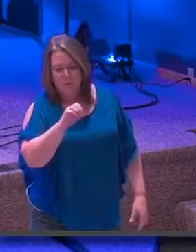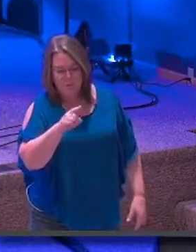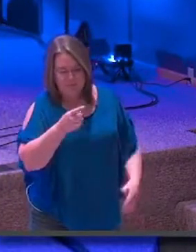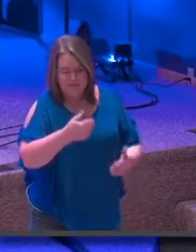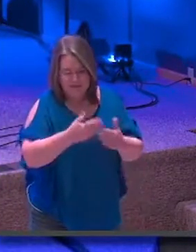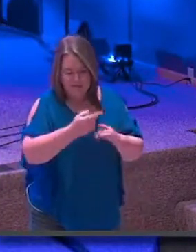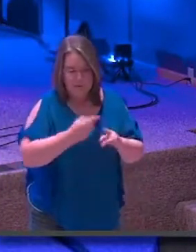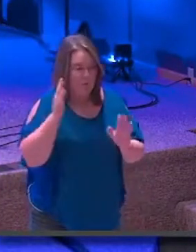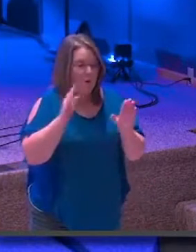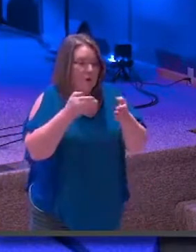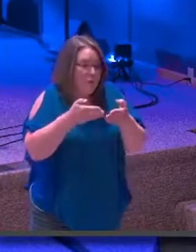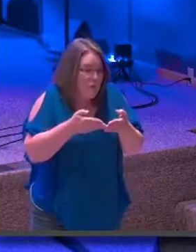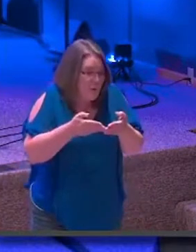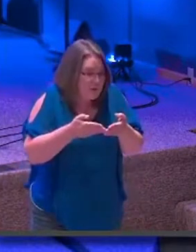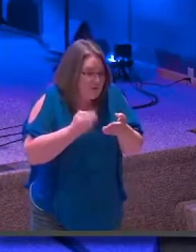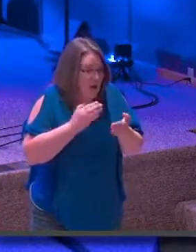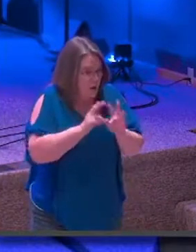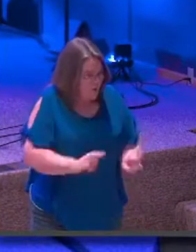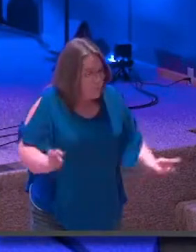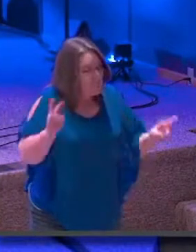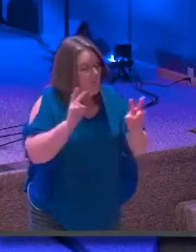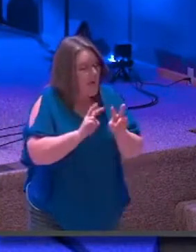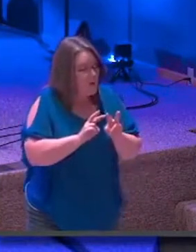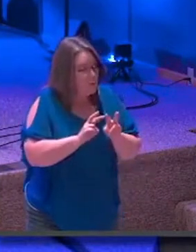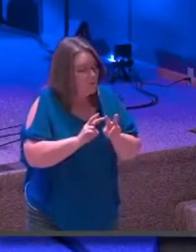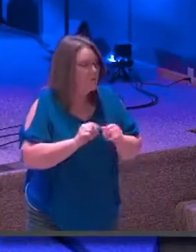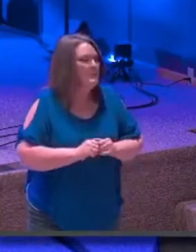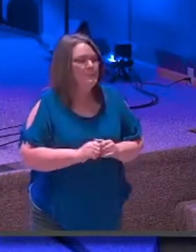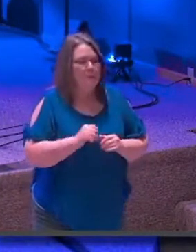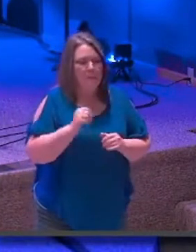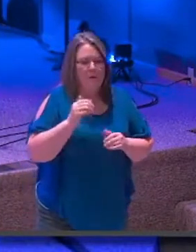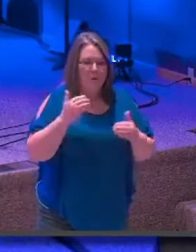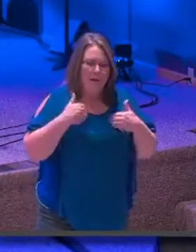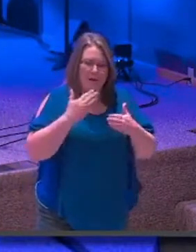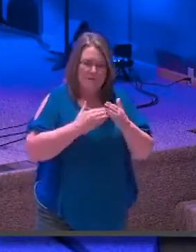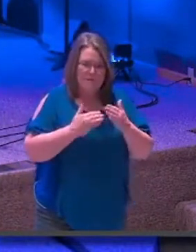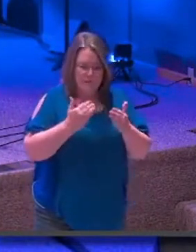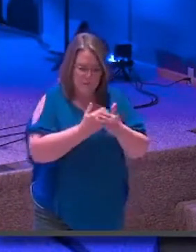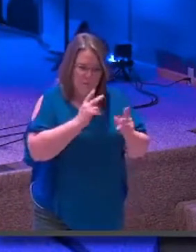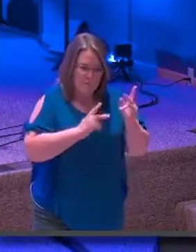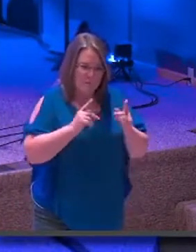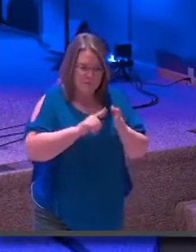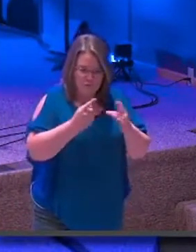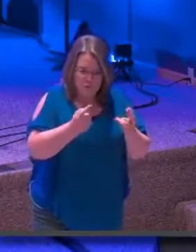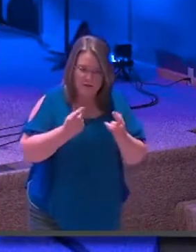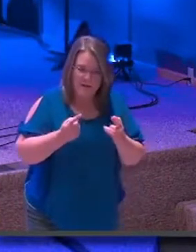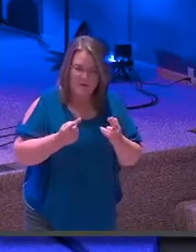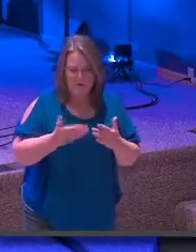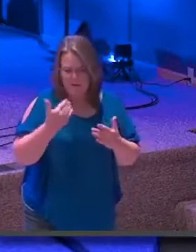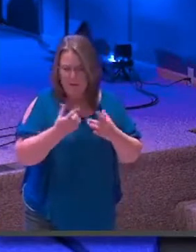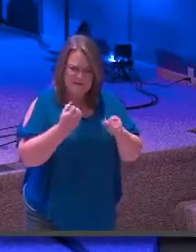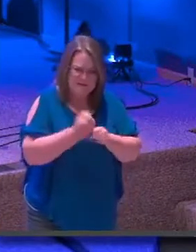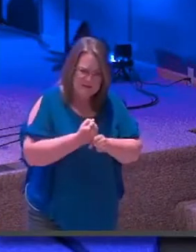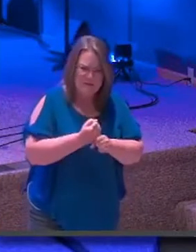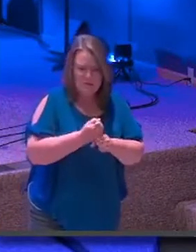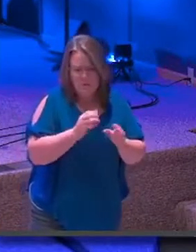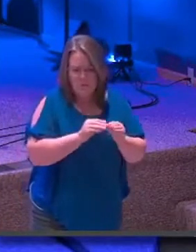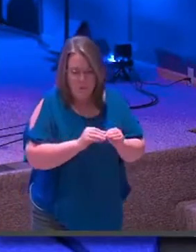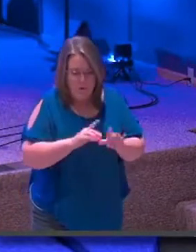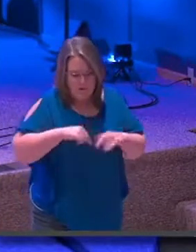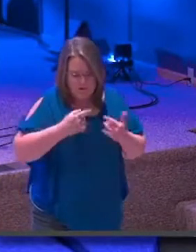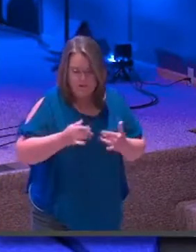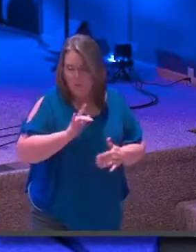our core values. You know, we have some new folks that have started attending in the last year or so. Since then, we love you.